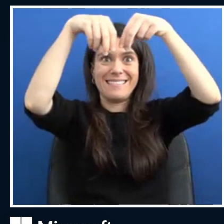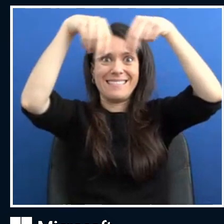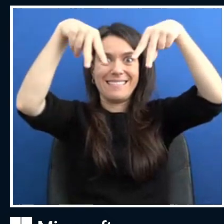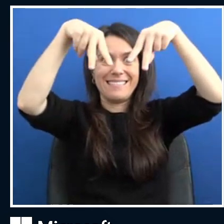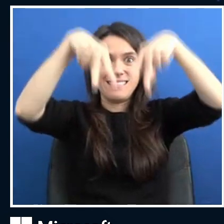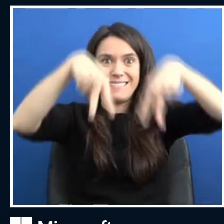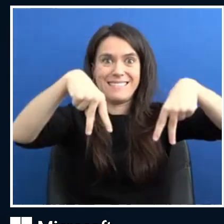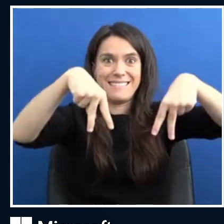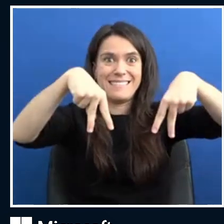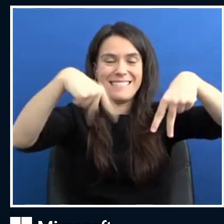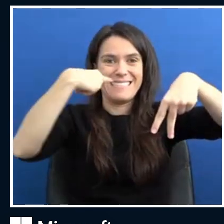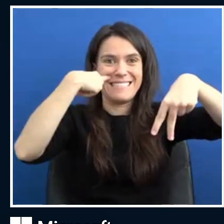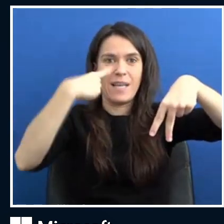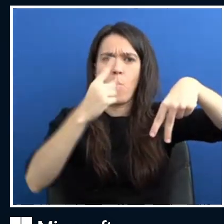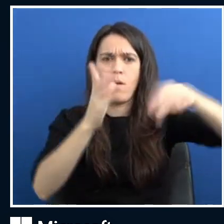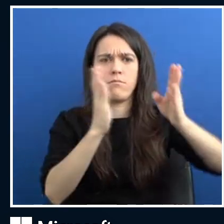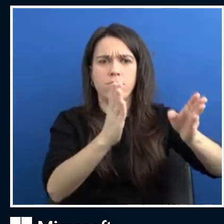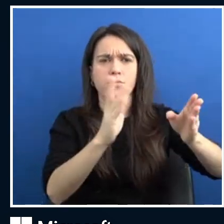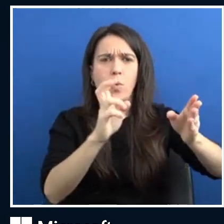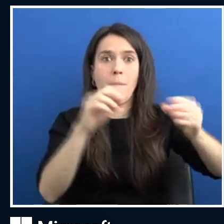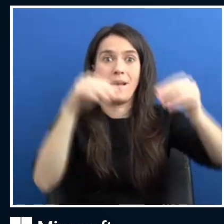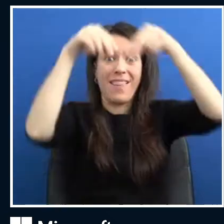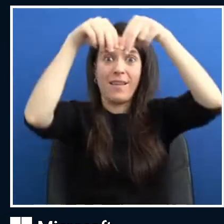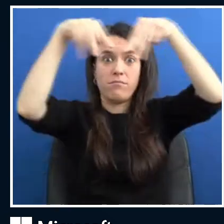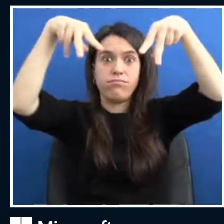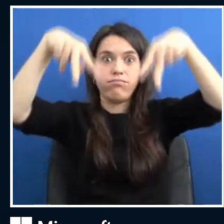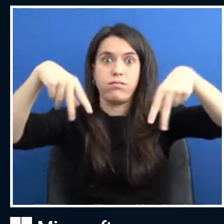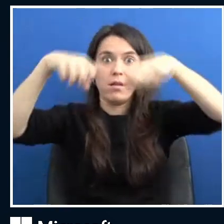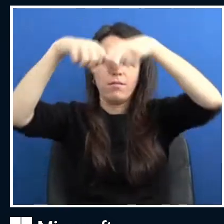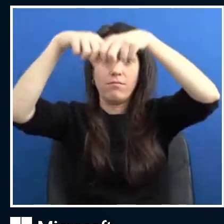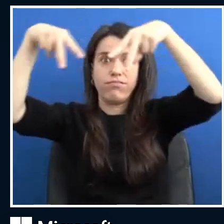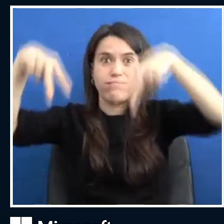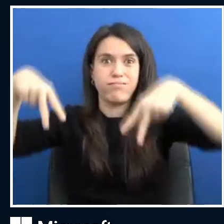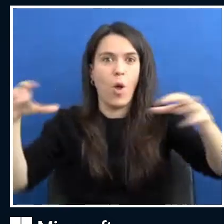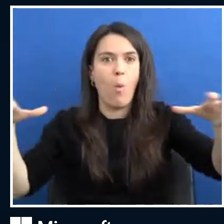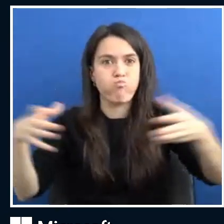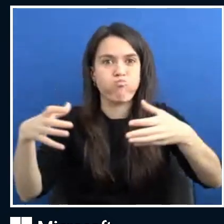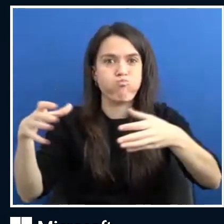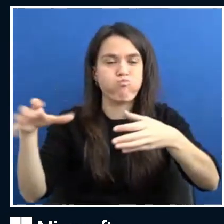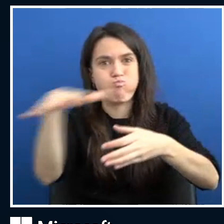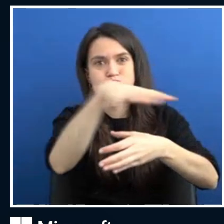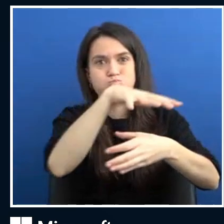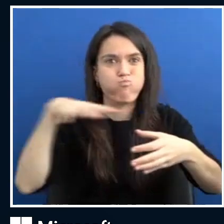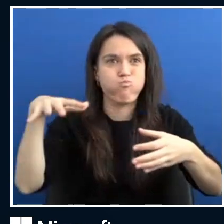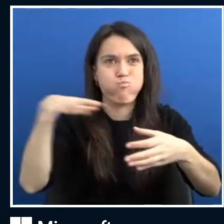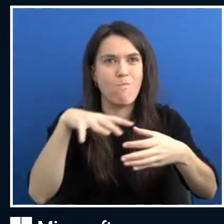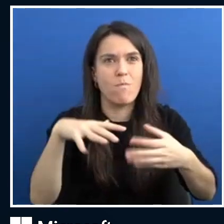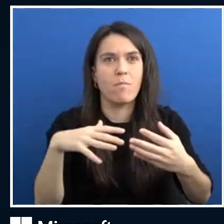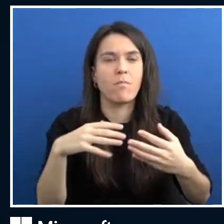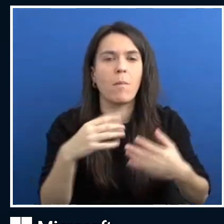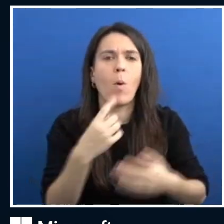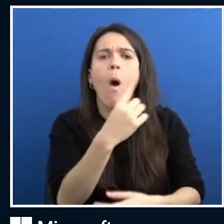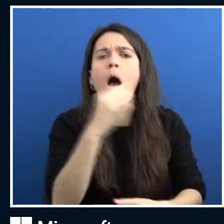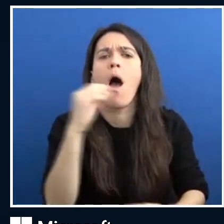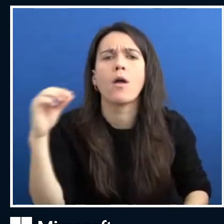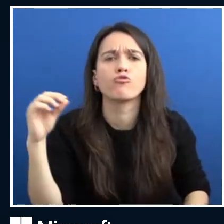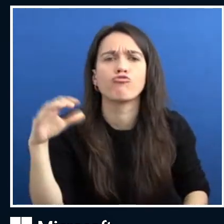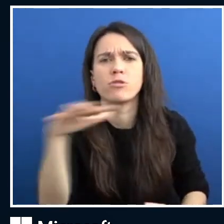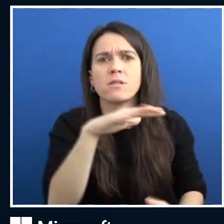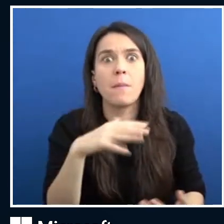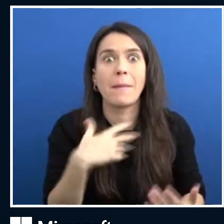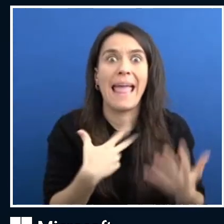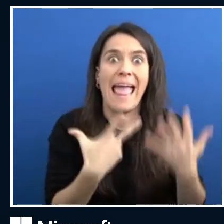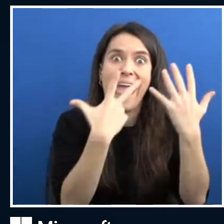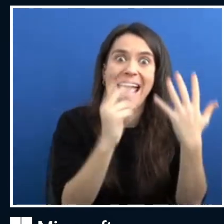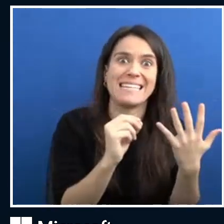the the majority. Like say out of the 100 decision trees that you have, say 80 have said class A and 20 have